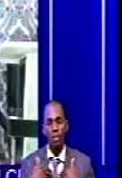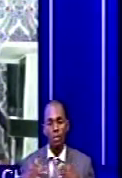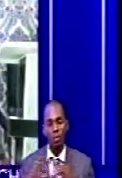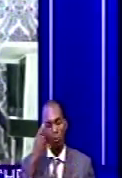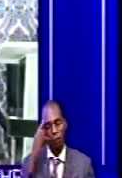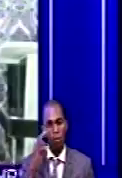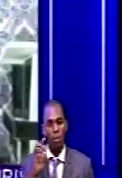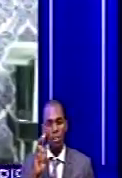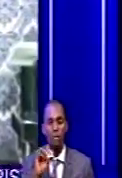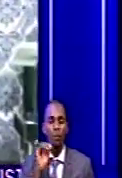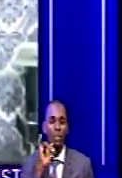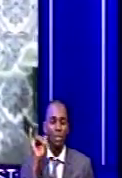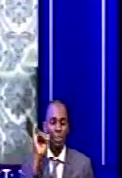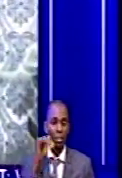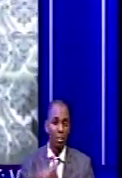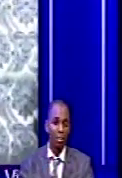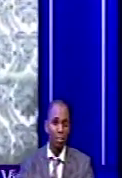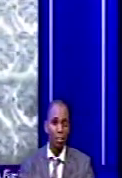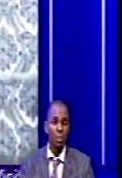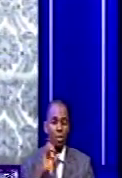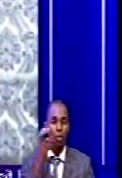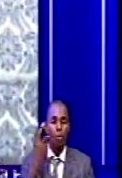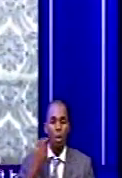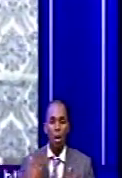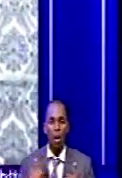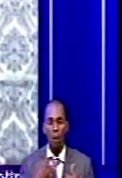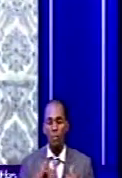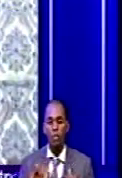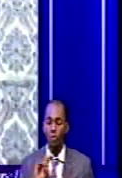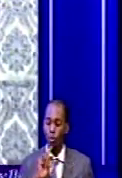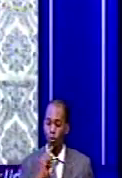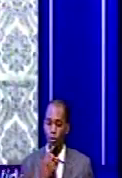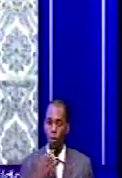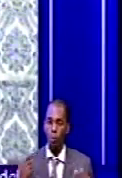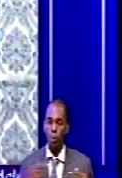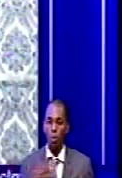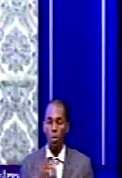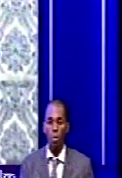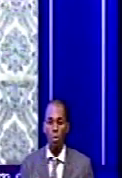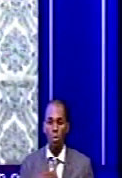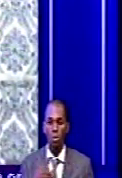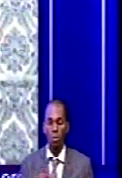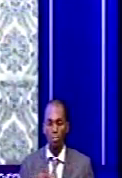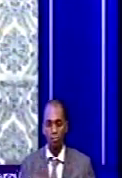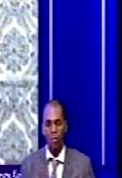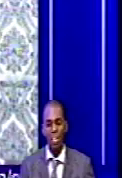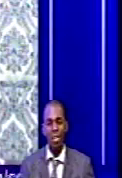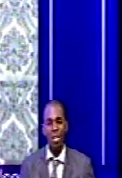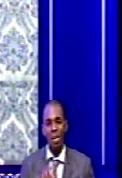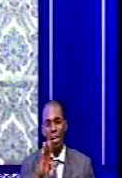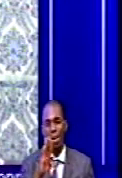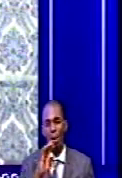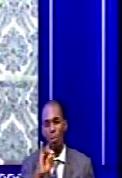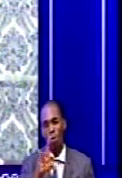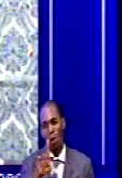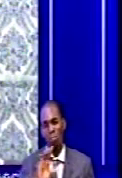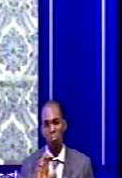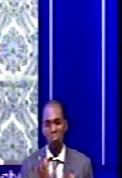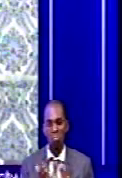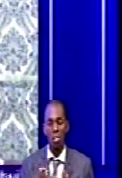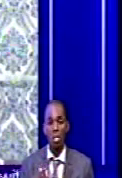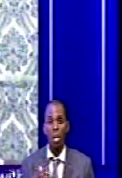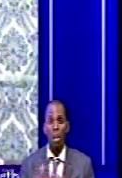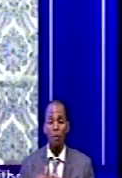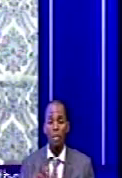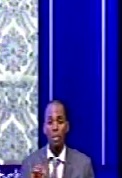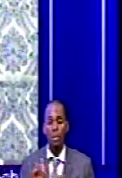Udwag Isaiah from Castle District, Anantra Group, Calabar Region. I'm here to thank God for what the Lord did for me during the Signs and Wonders